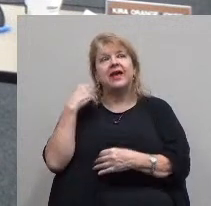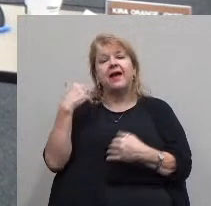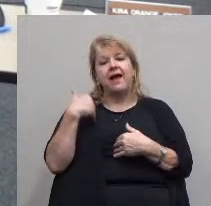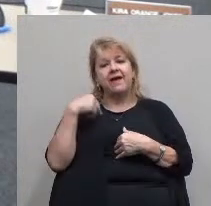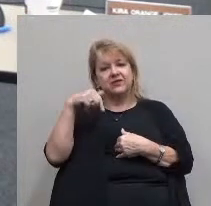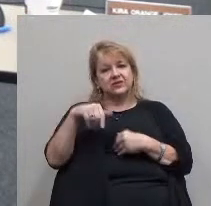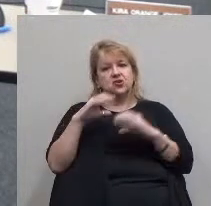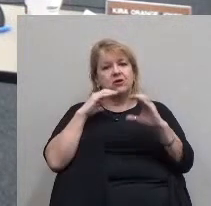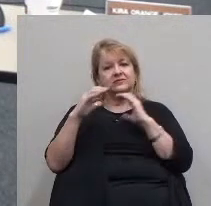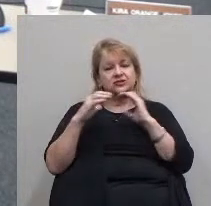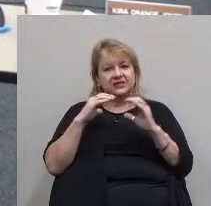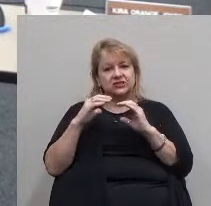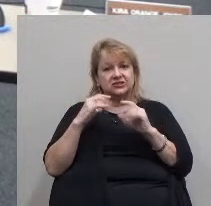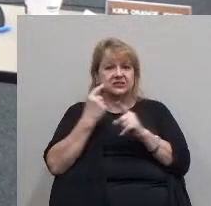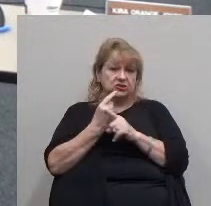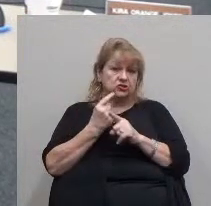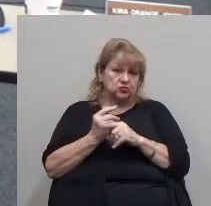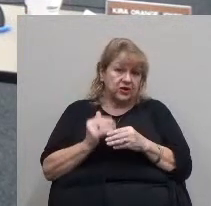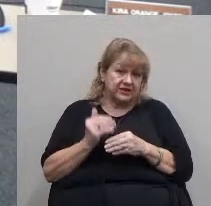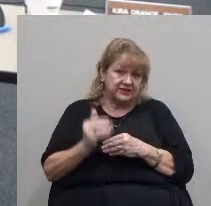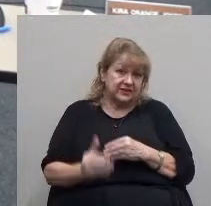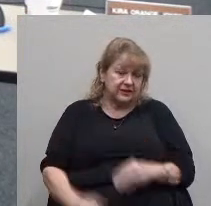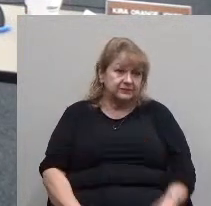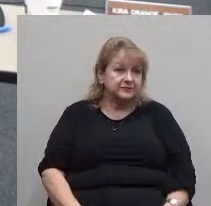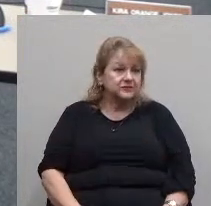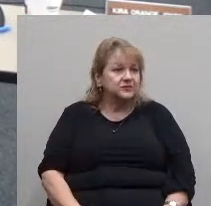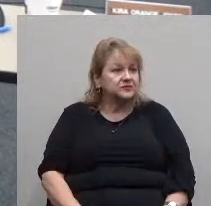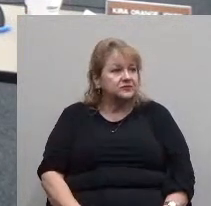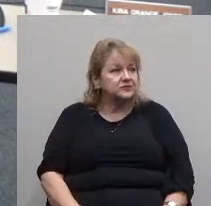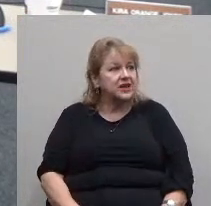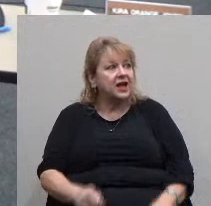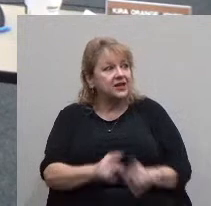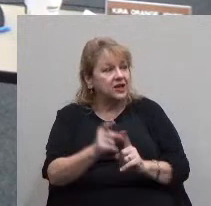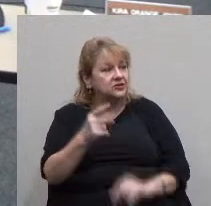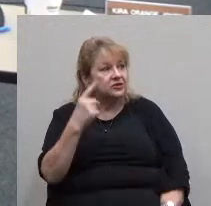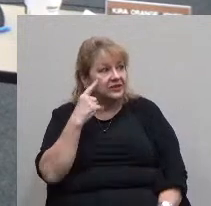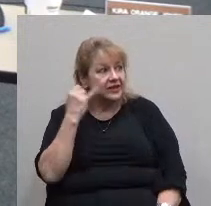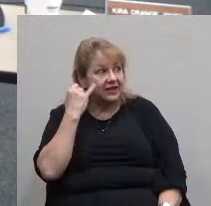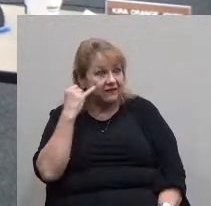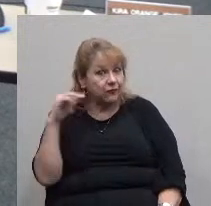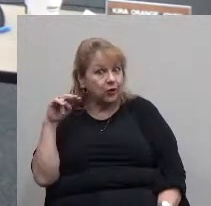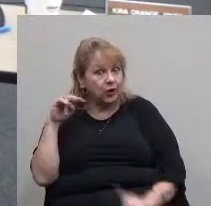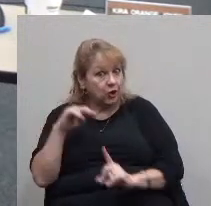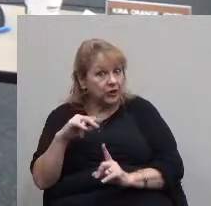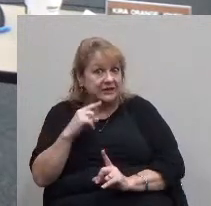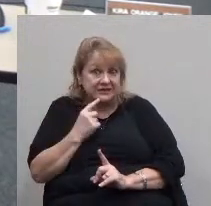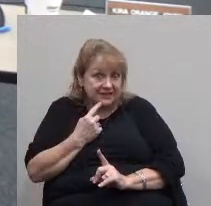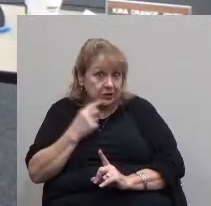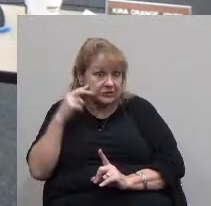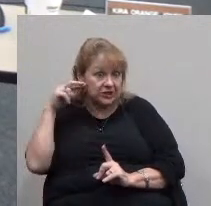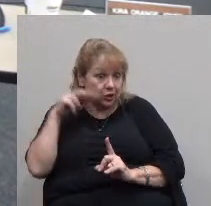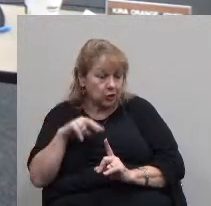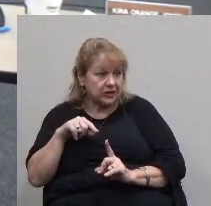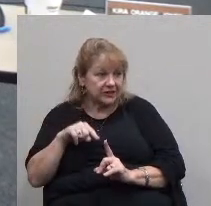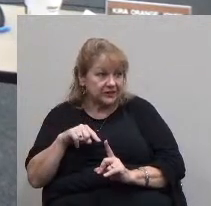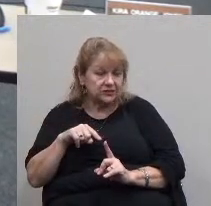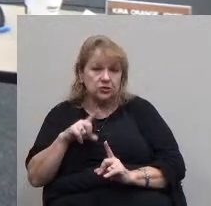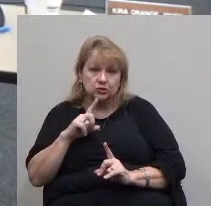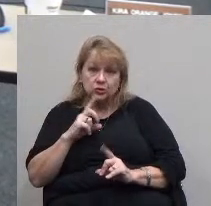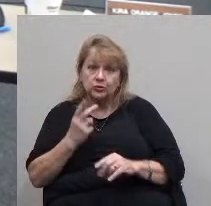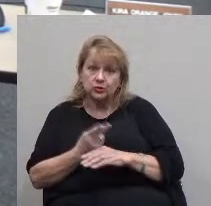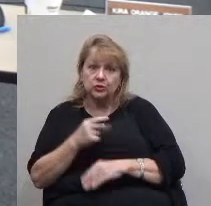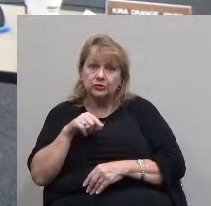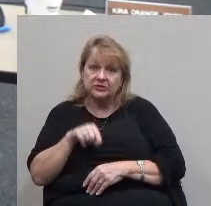having this conversation is the right next step. But I do think if we are looking at this to